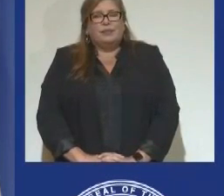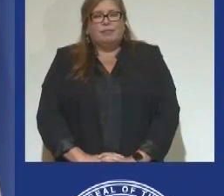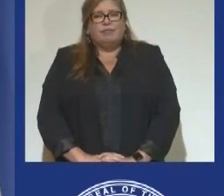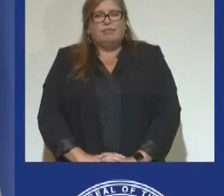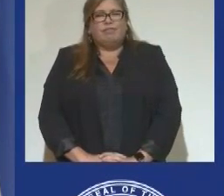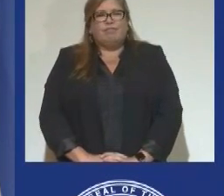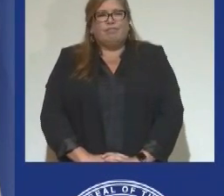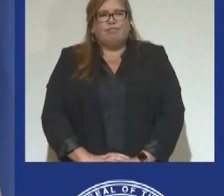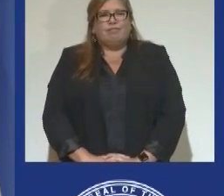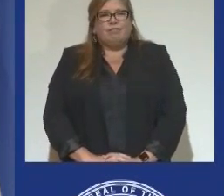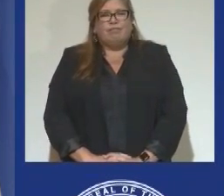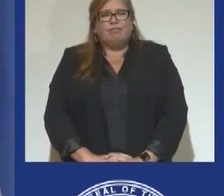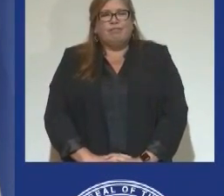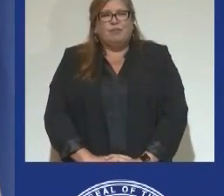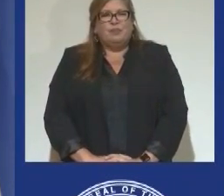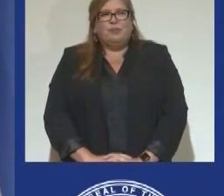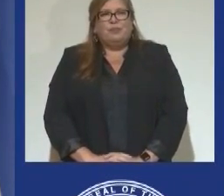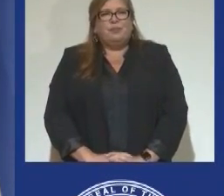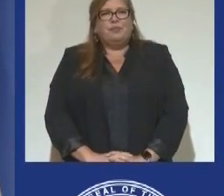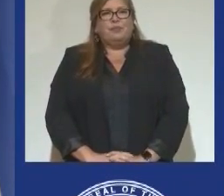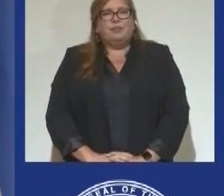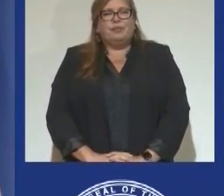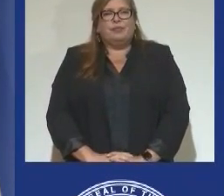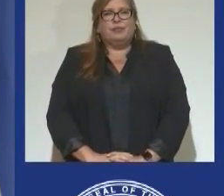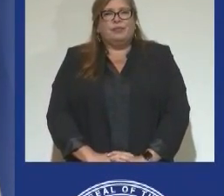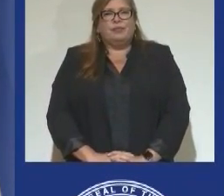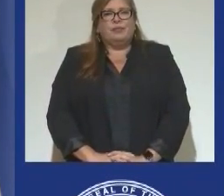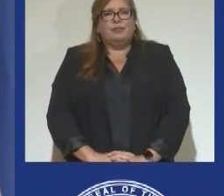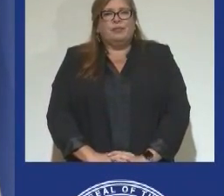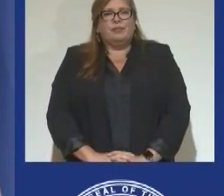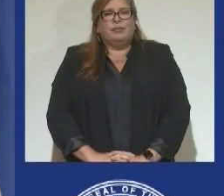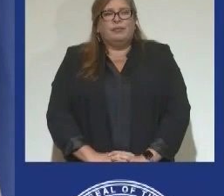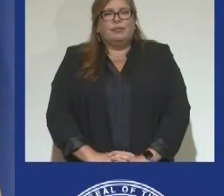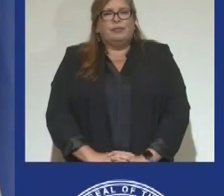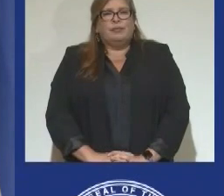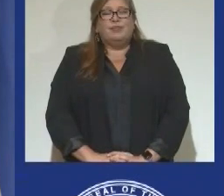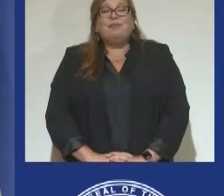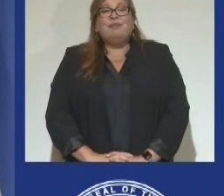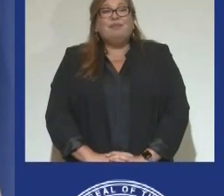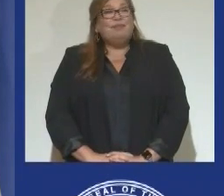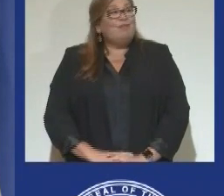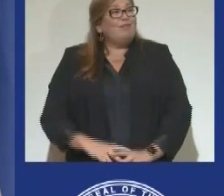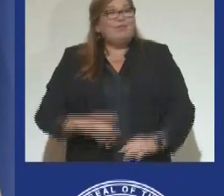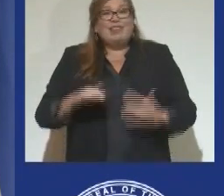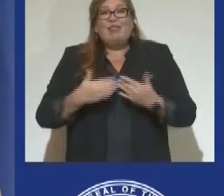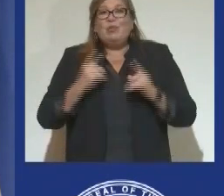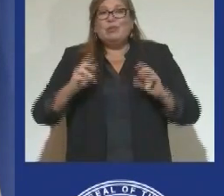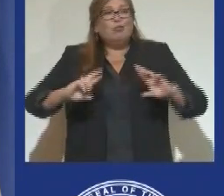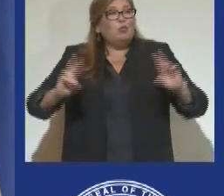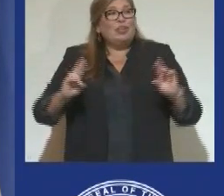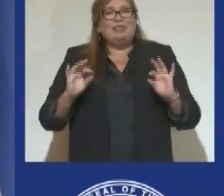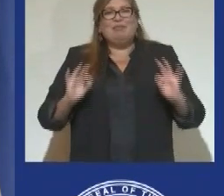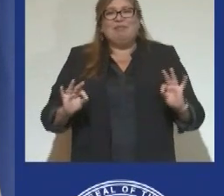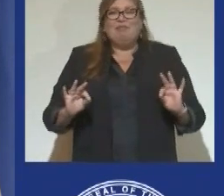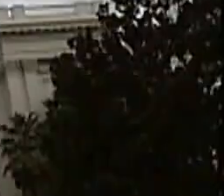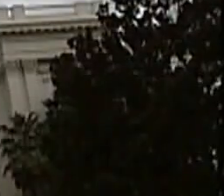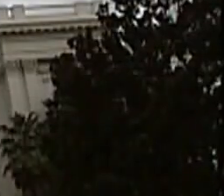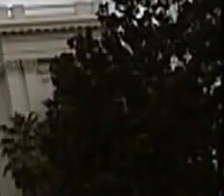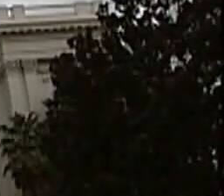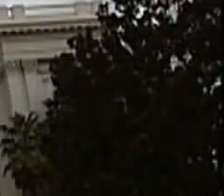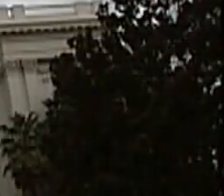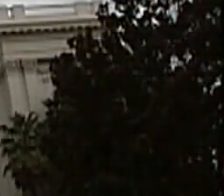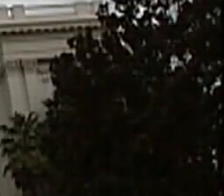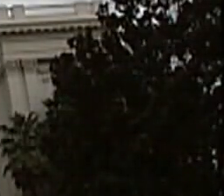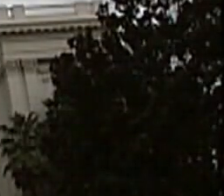Newsom faces a recall election likely November Republican Kevin Faulkner, the former mayor of San Diego, was just one of the people running to replace Newsome.